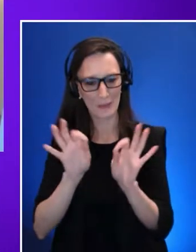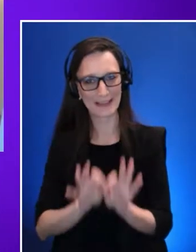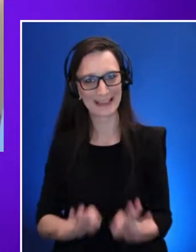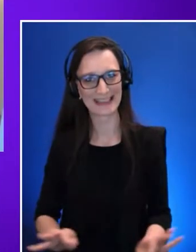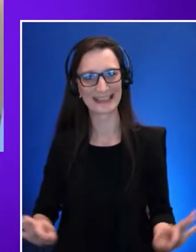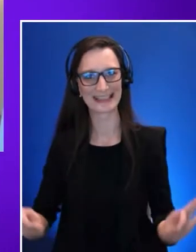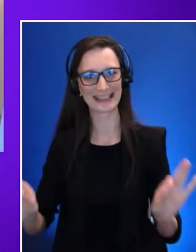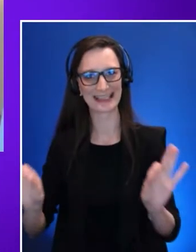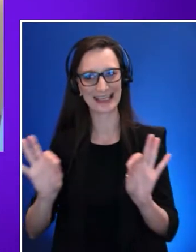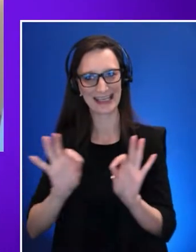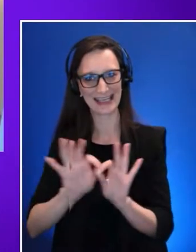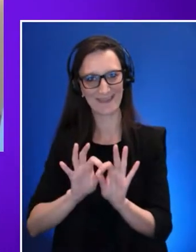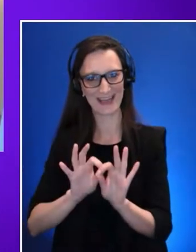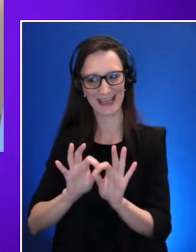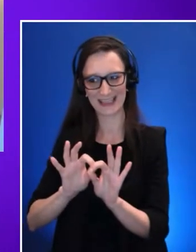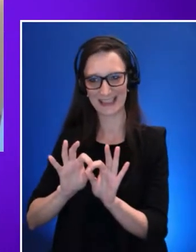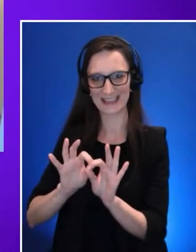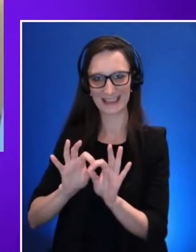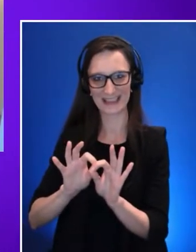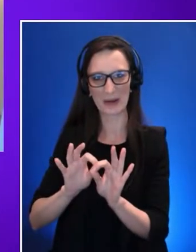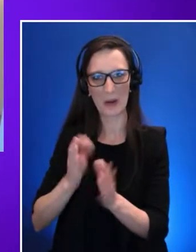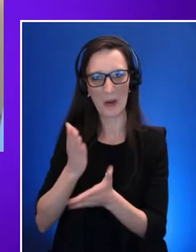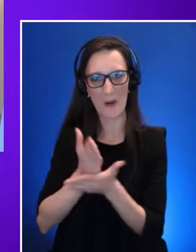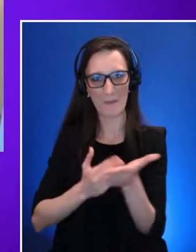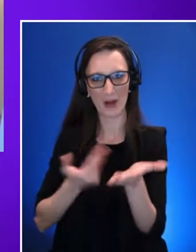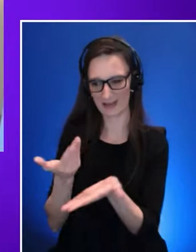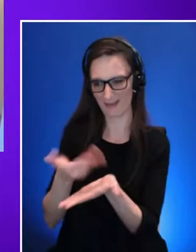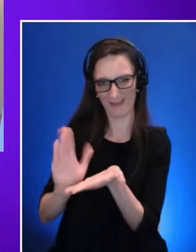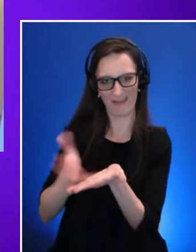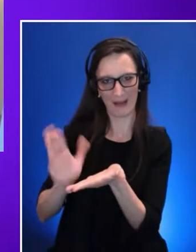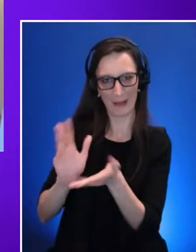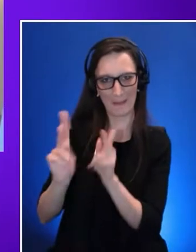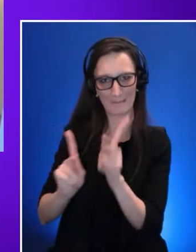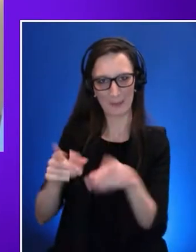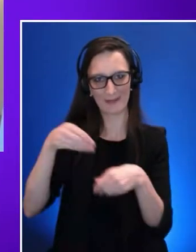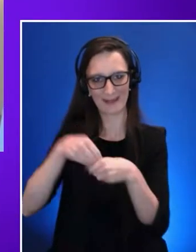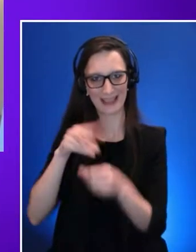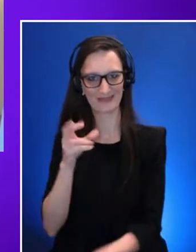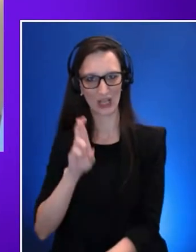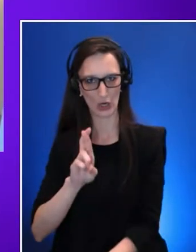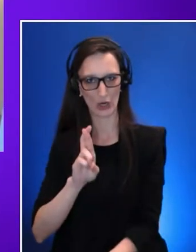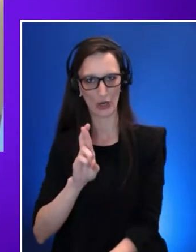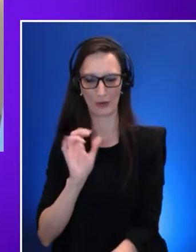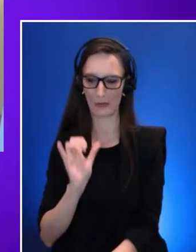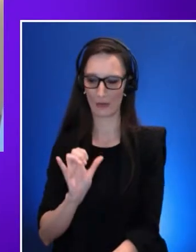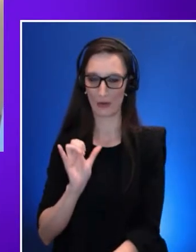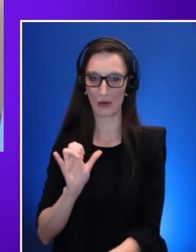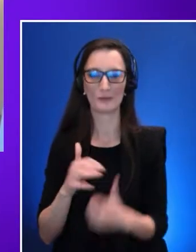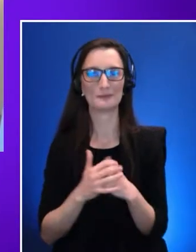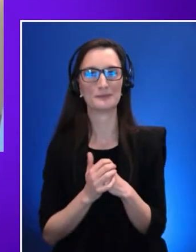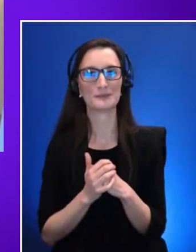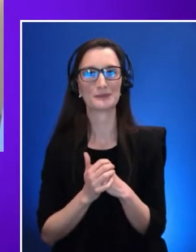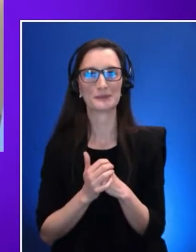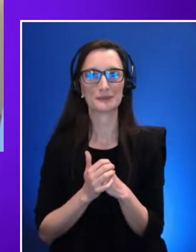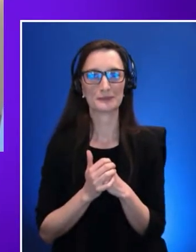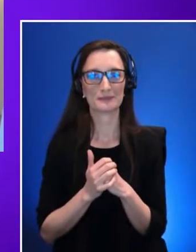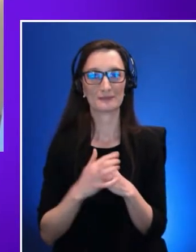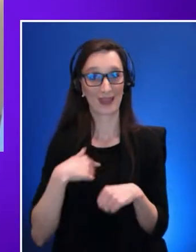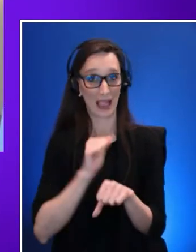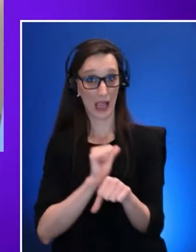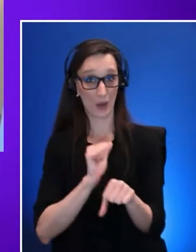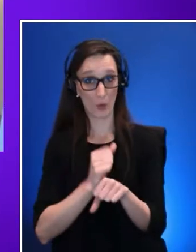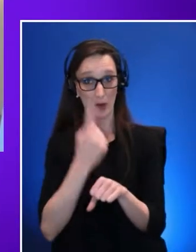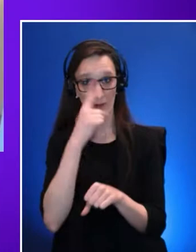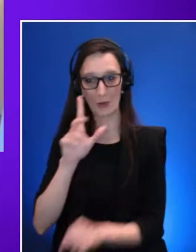exclusionary aspects to the virtual reality space. I work in film, television, and